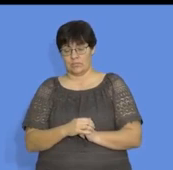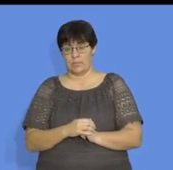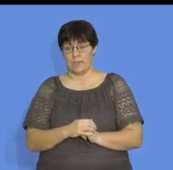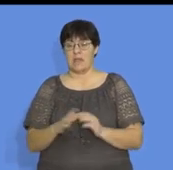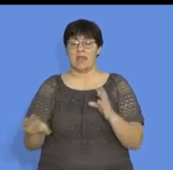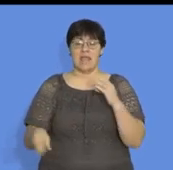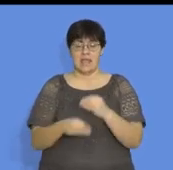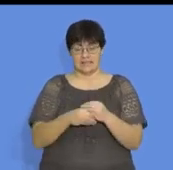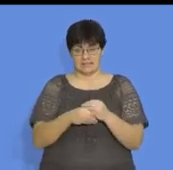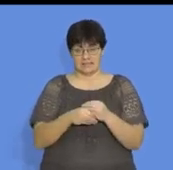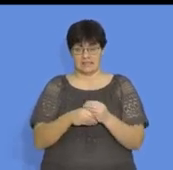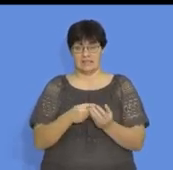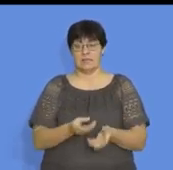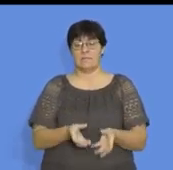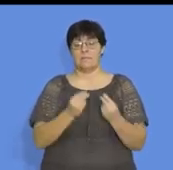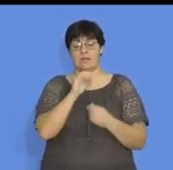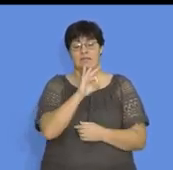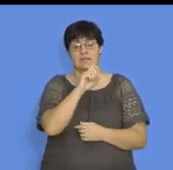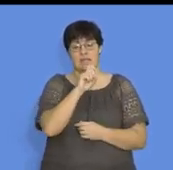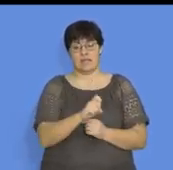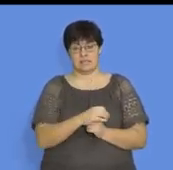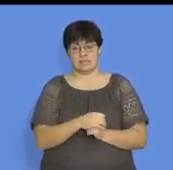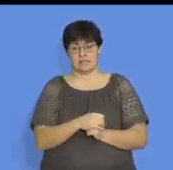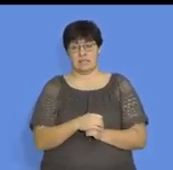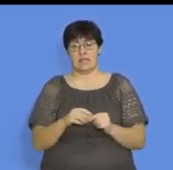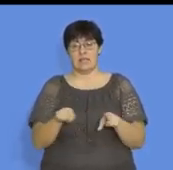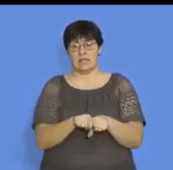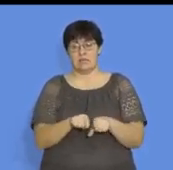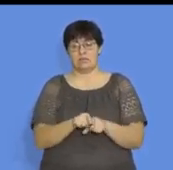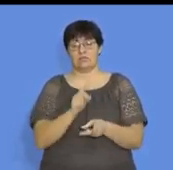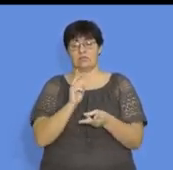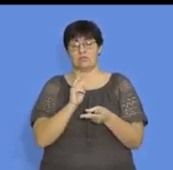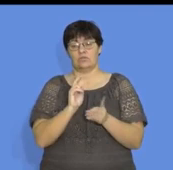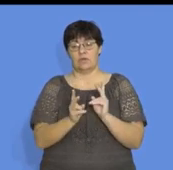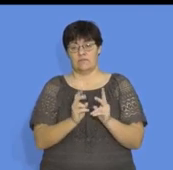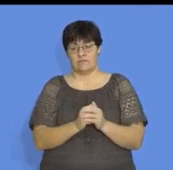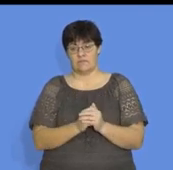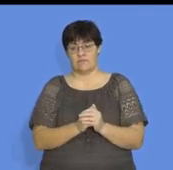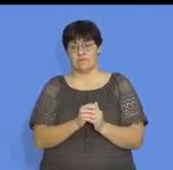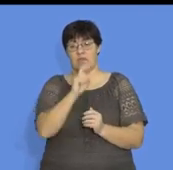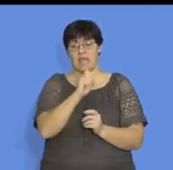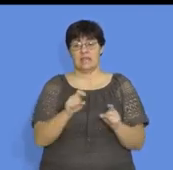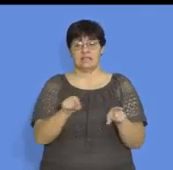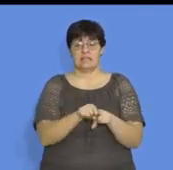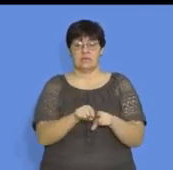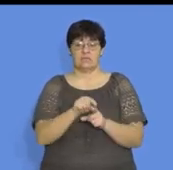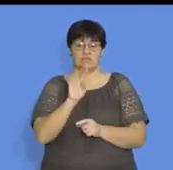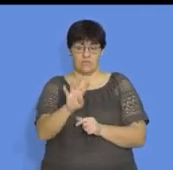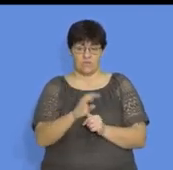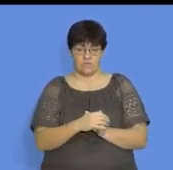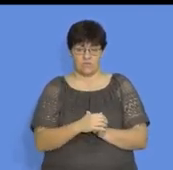add them, you will have 3x equals to 12. Then my x is equals to